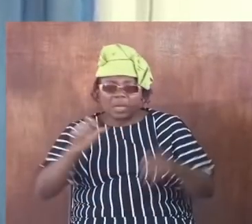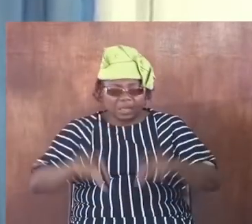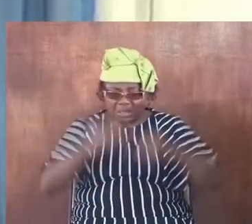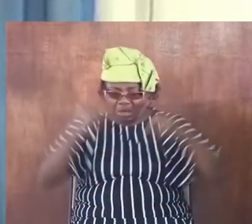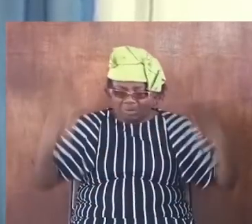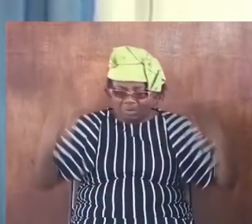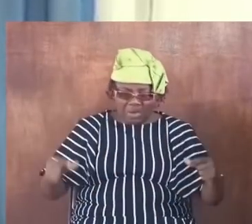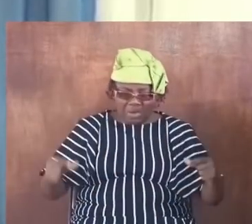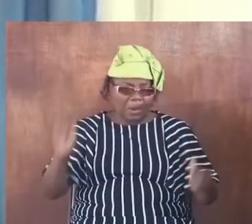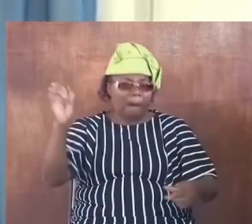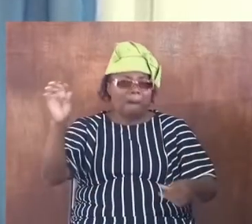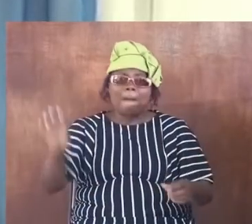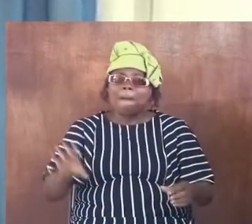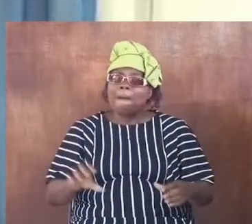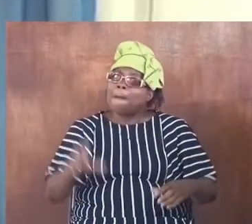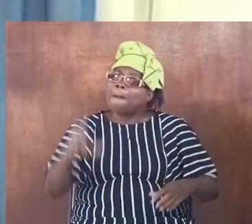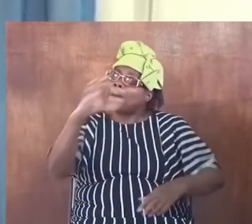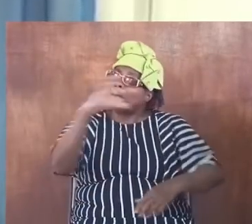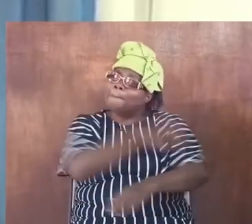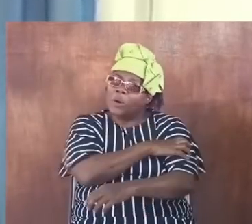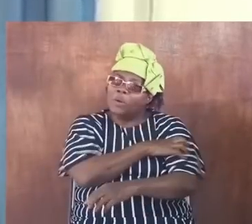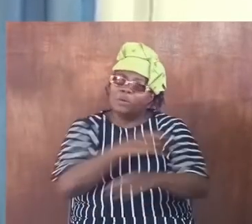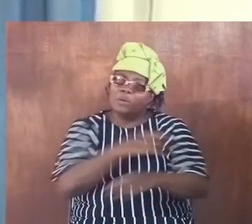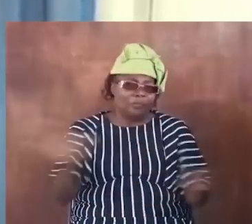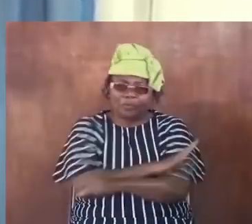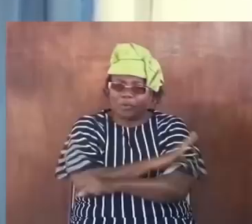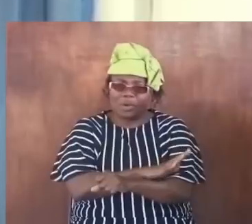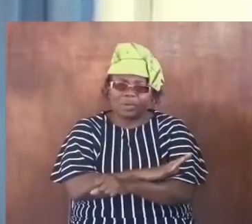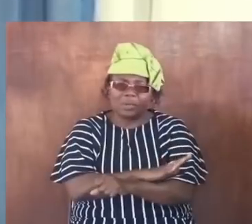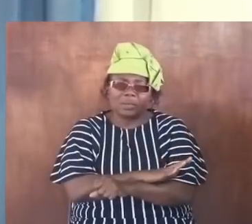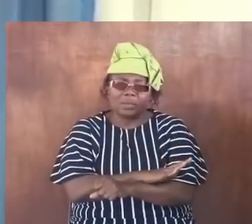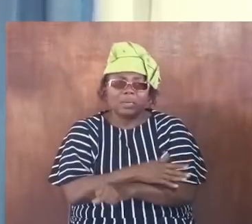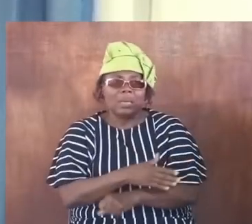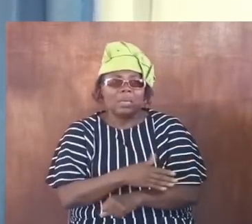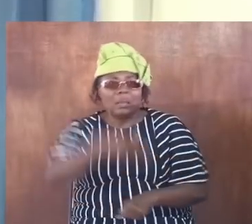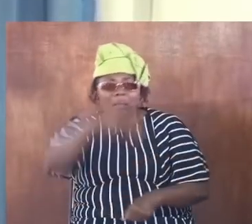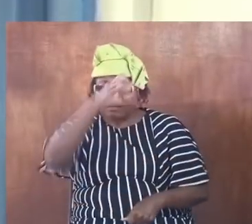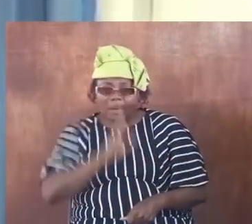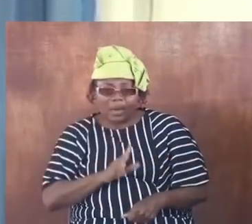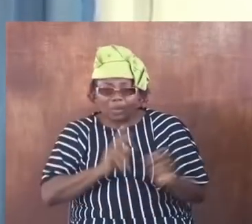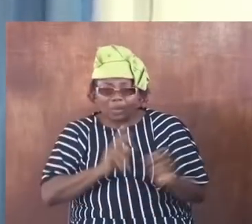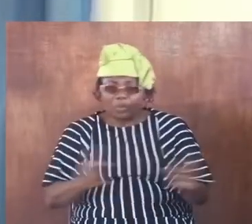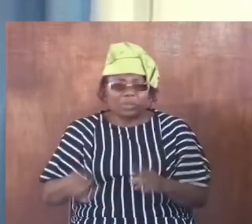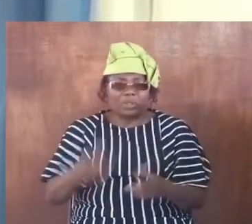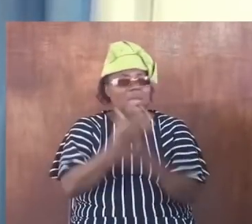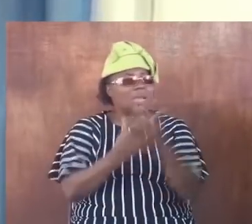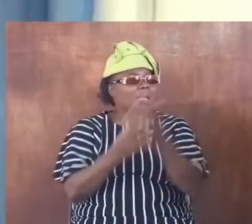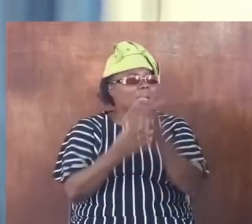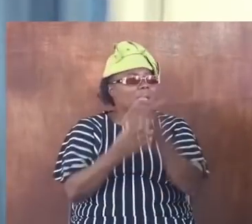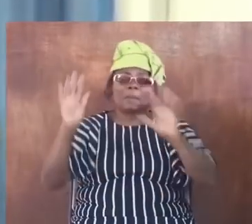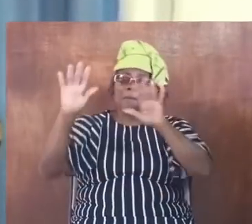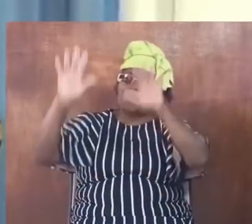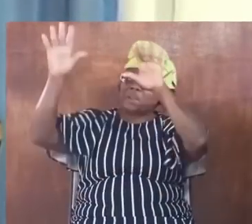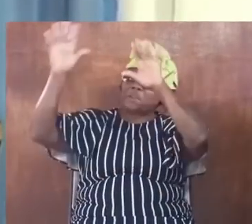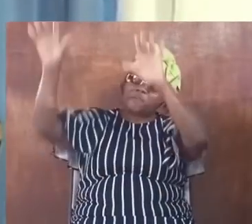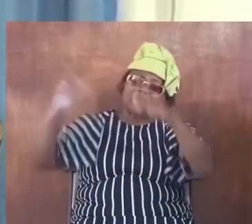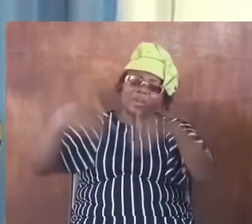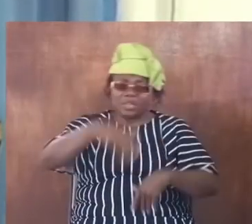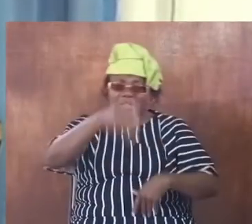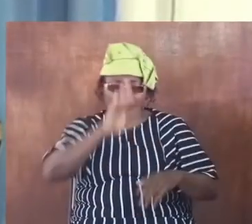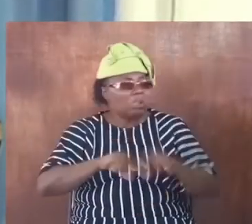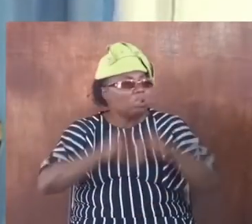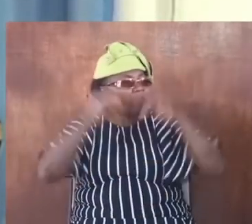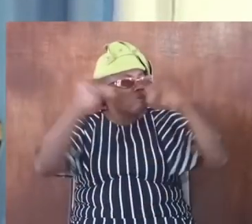big, powerful, close, loving individual. I want you to put your hands together and magnify this great God.